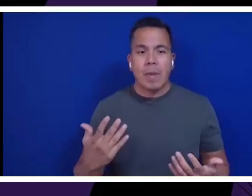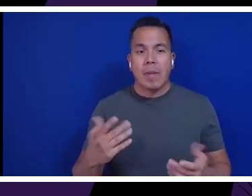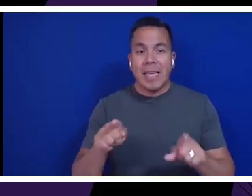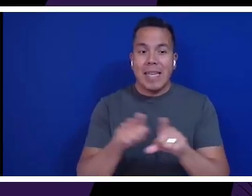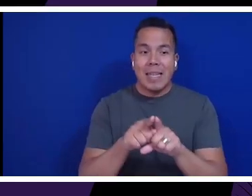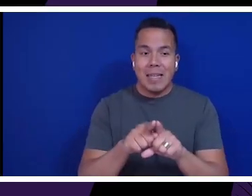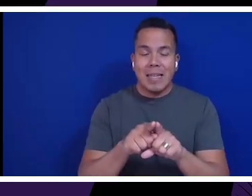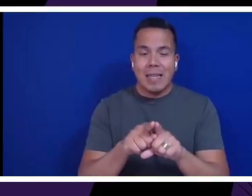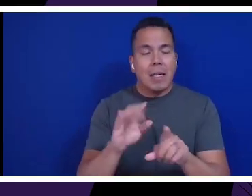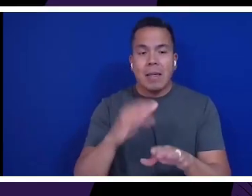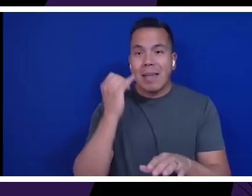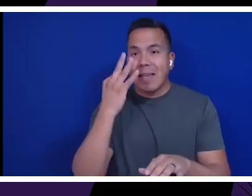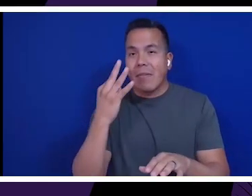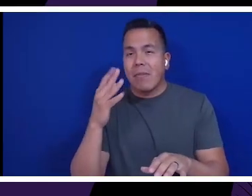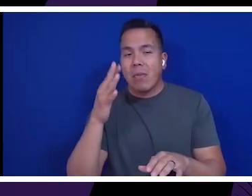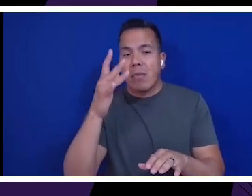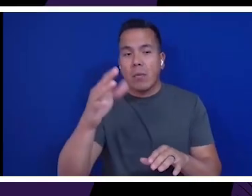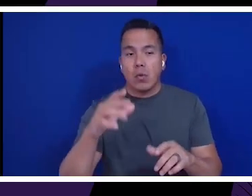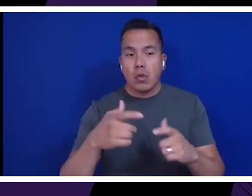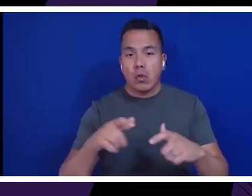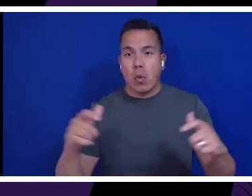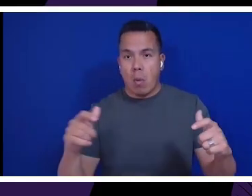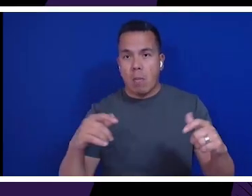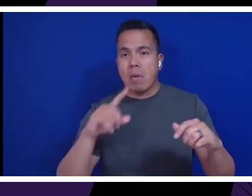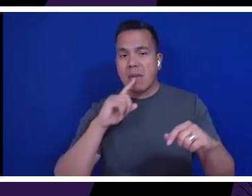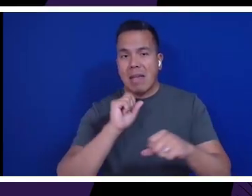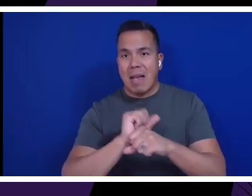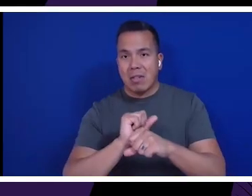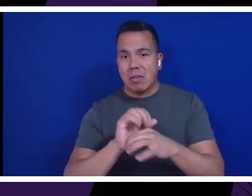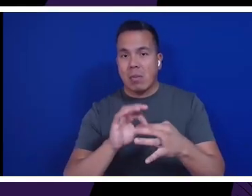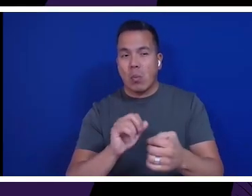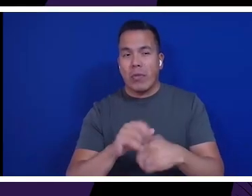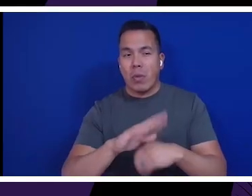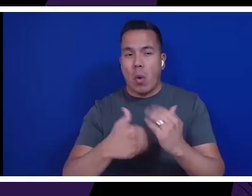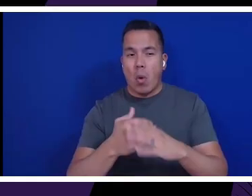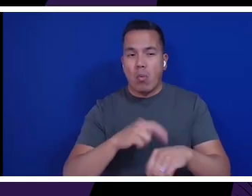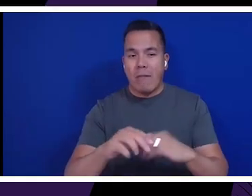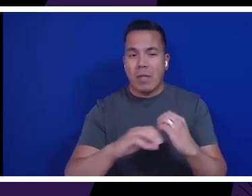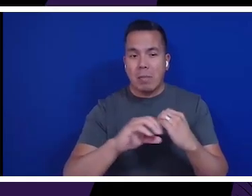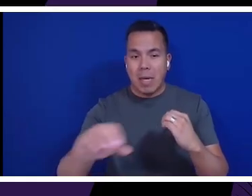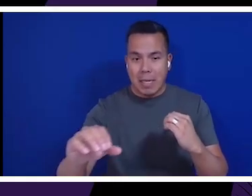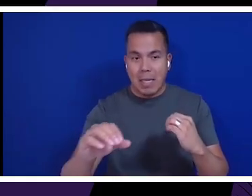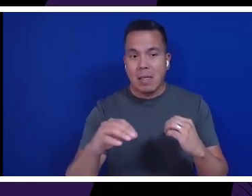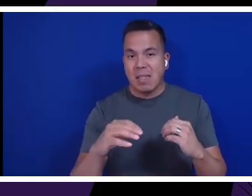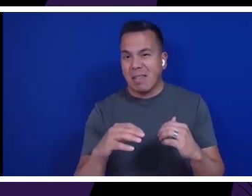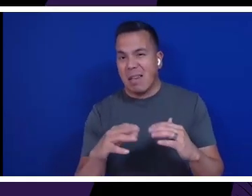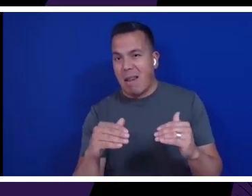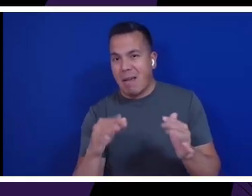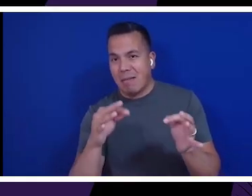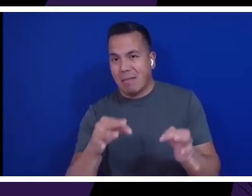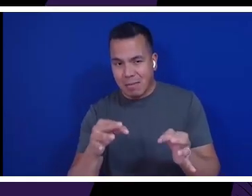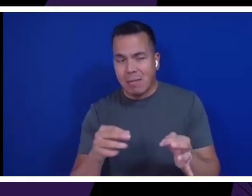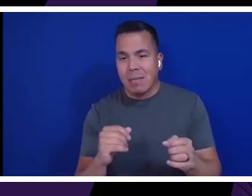discussed. Obviously, there's this the whole reference pipeline which is yet pending. Then there is